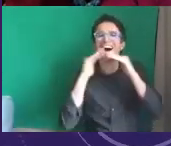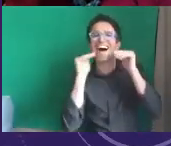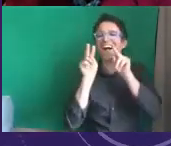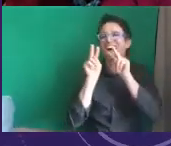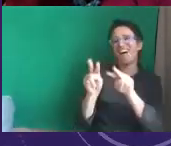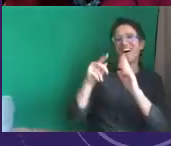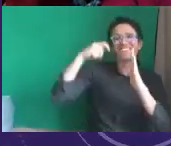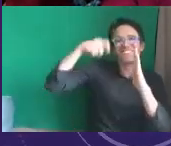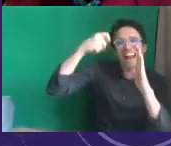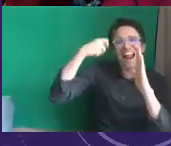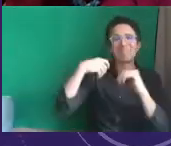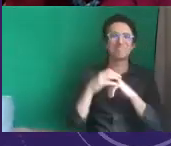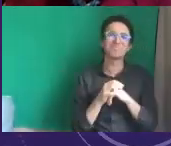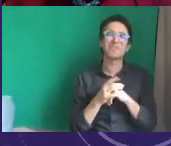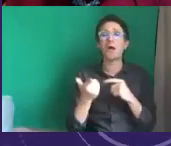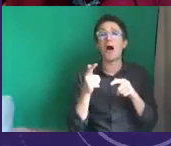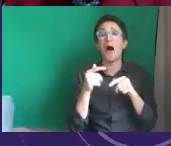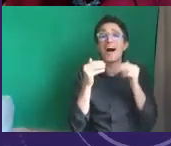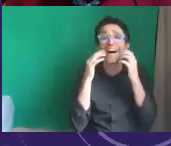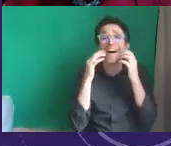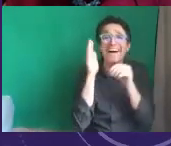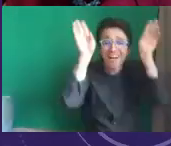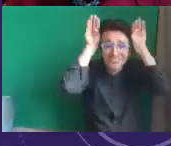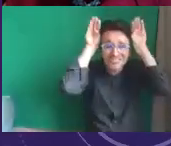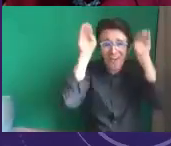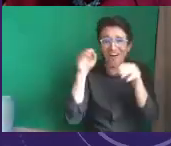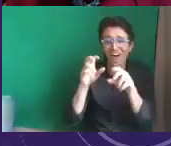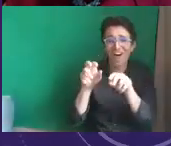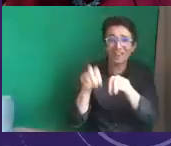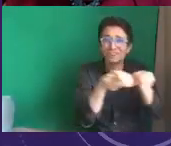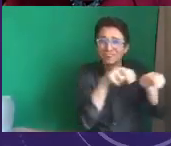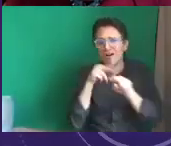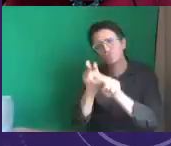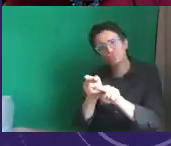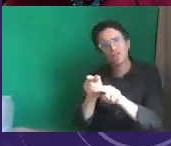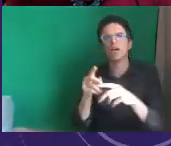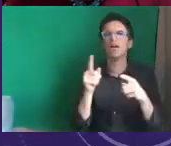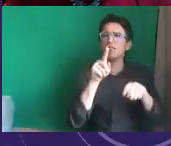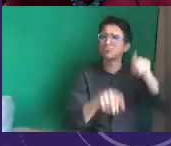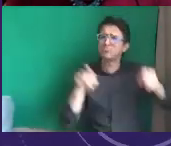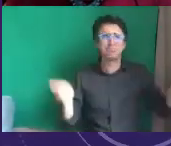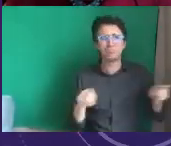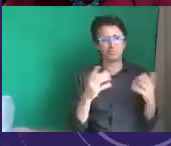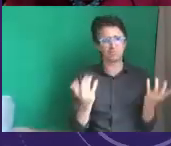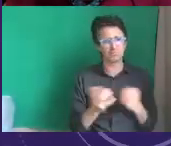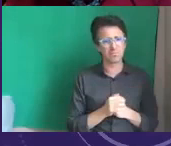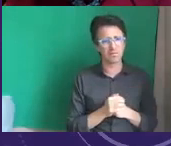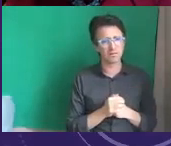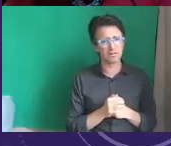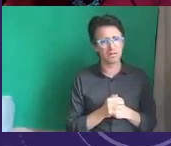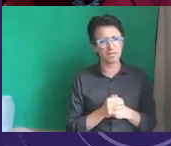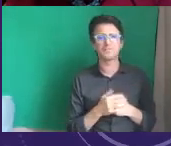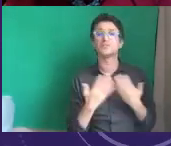So why does accessible social media matter for your organization? One, people with disability are part